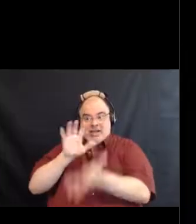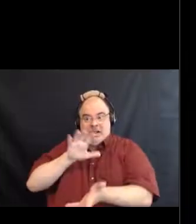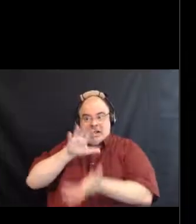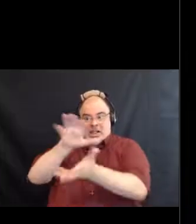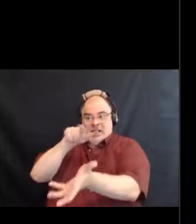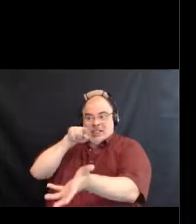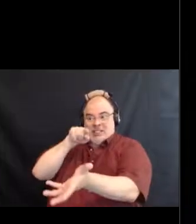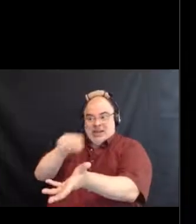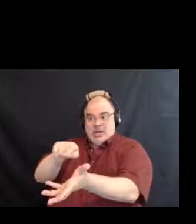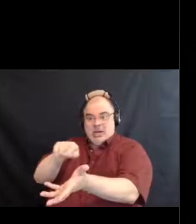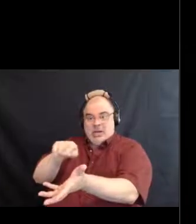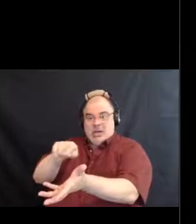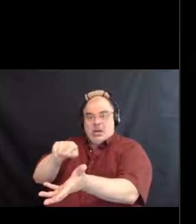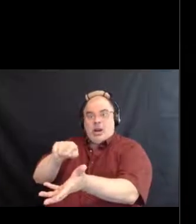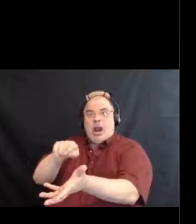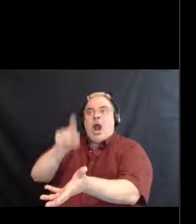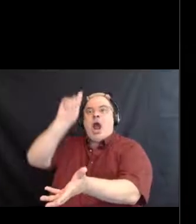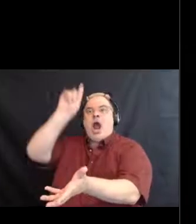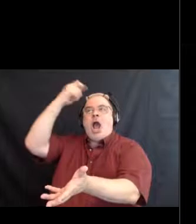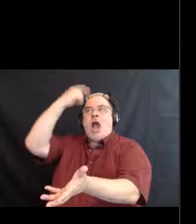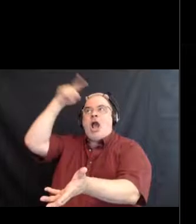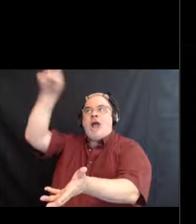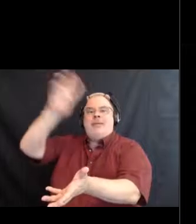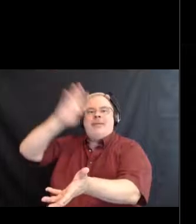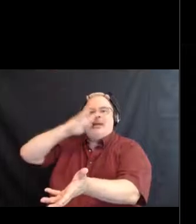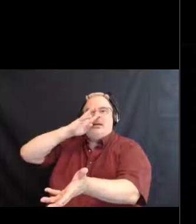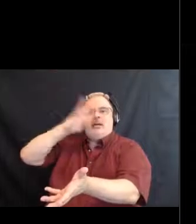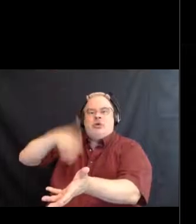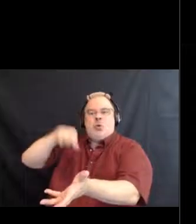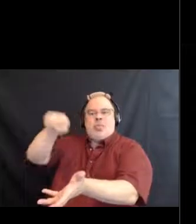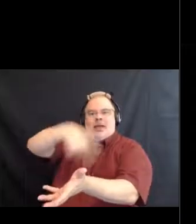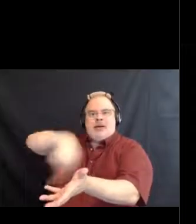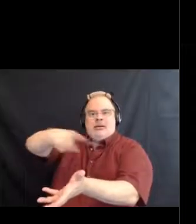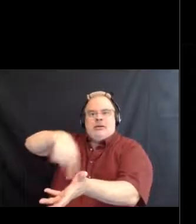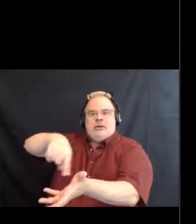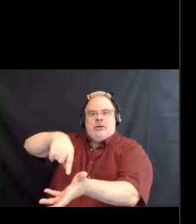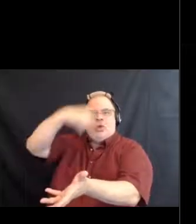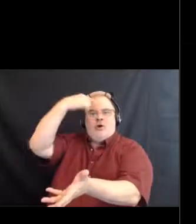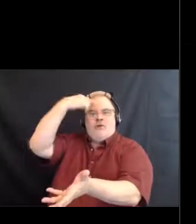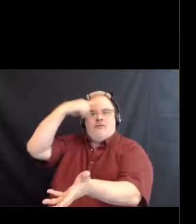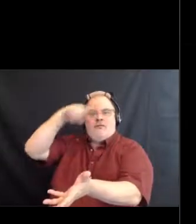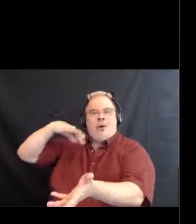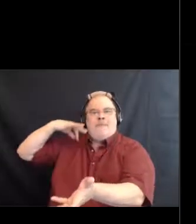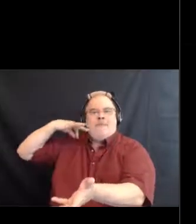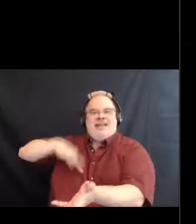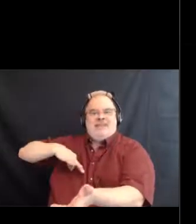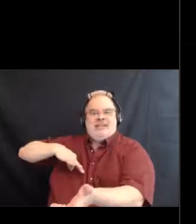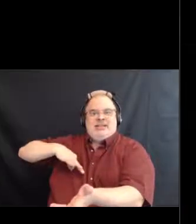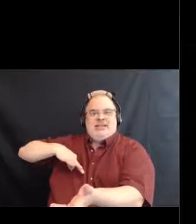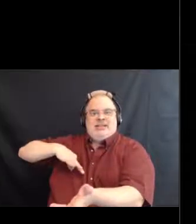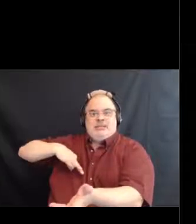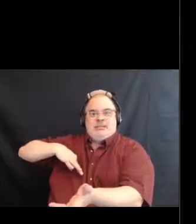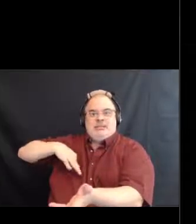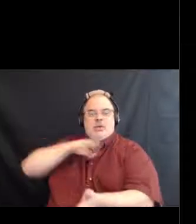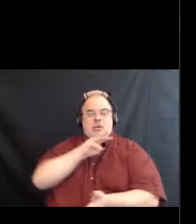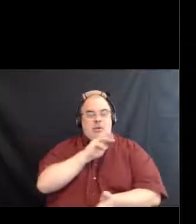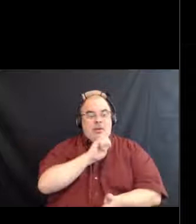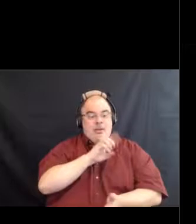are disregarded when determining eligibility for Medicaid. That's pretty unique. Medicaid has a resource limit